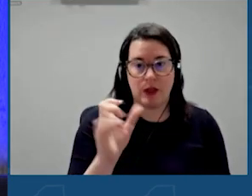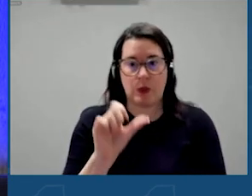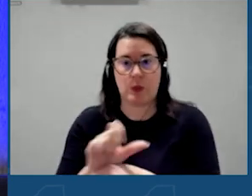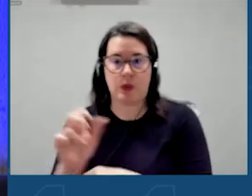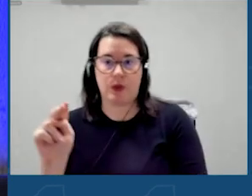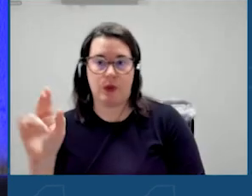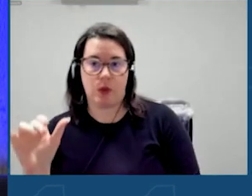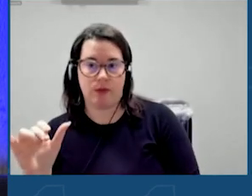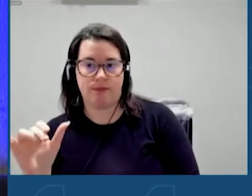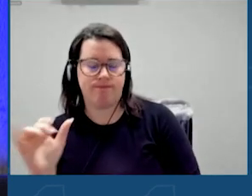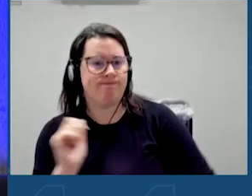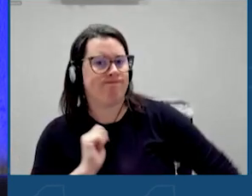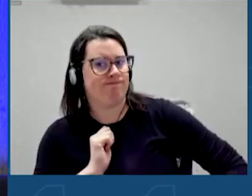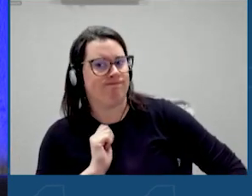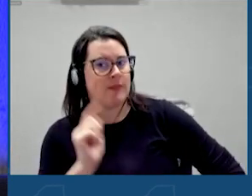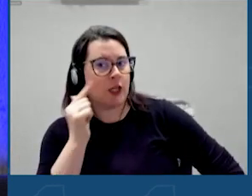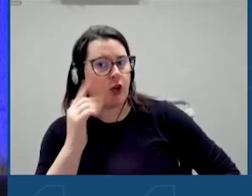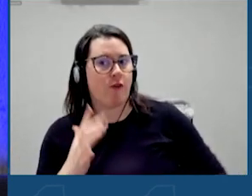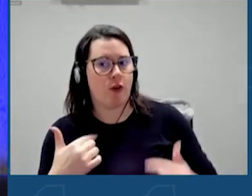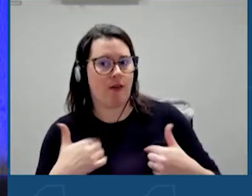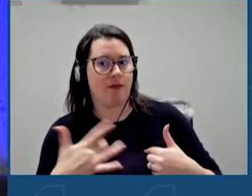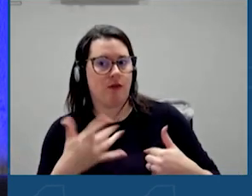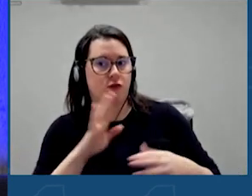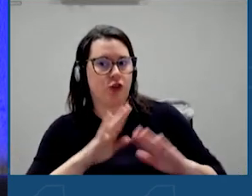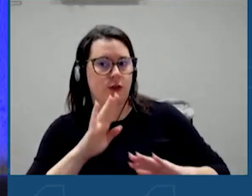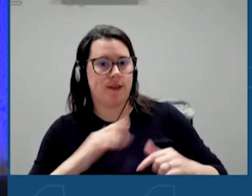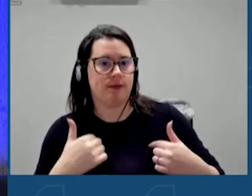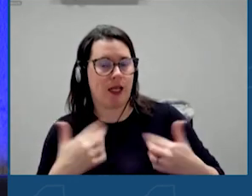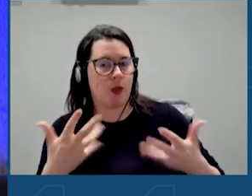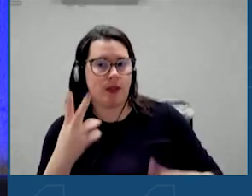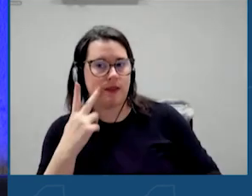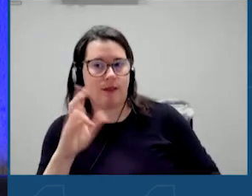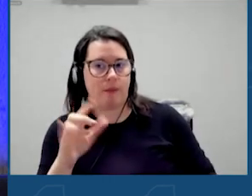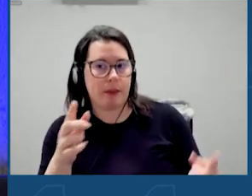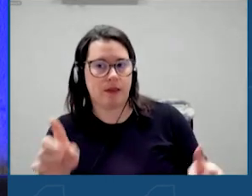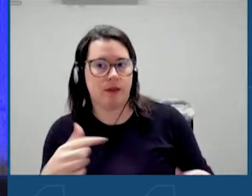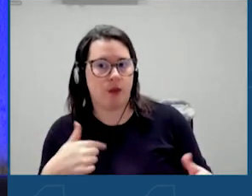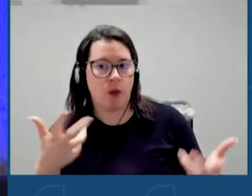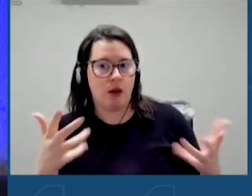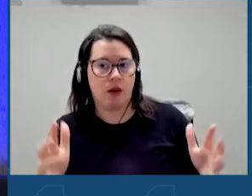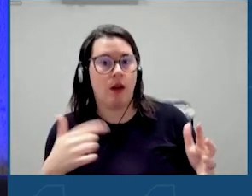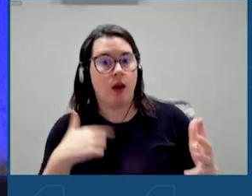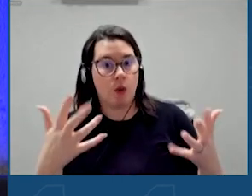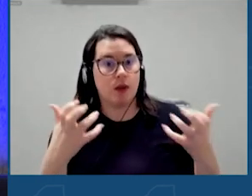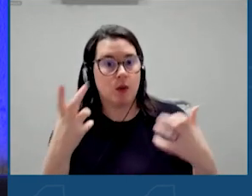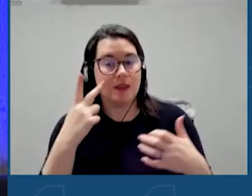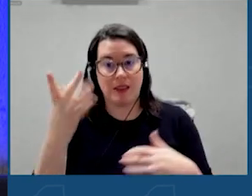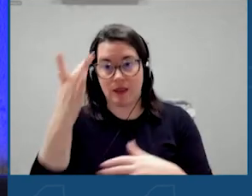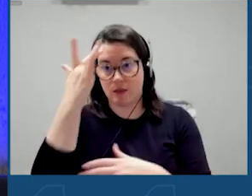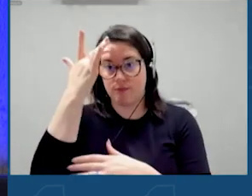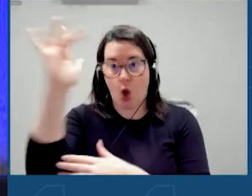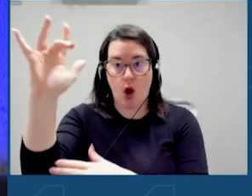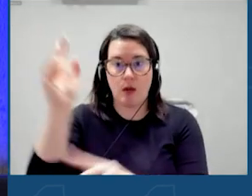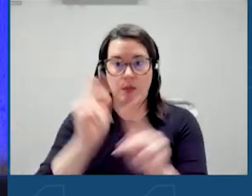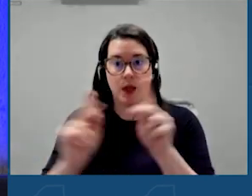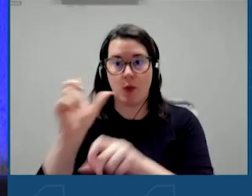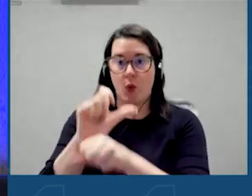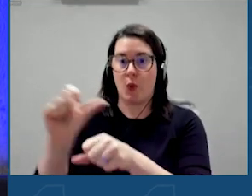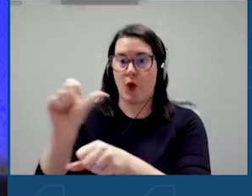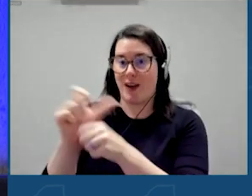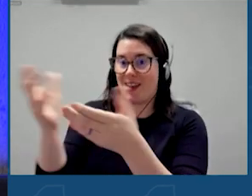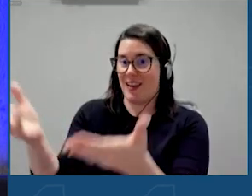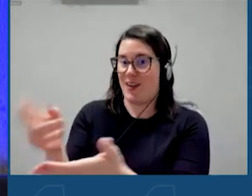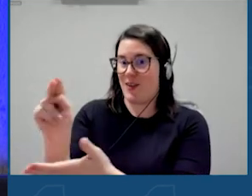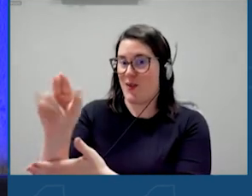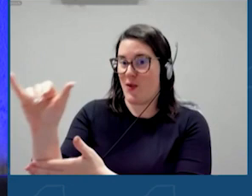I tell you, as governor, that's frustrating. I don't want to see that. I want to see those smart people working in our state and